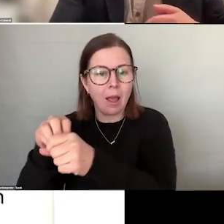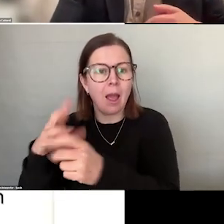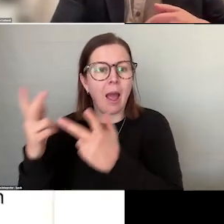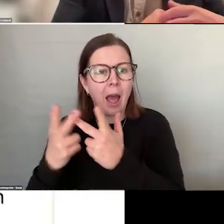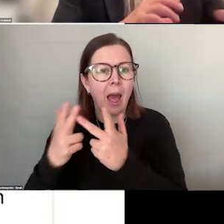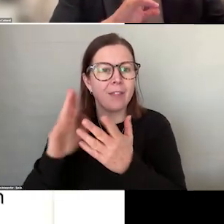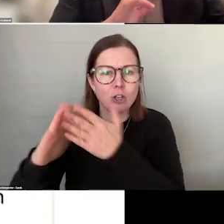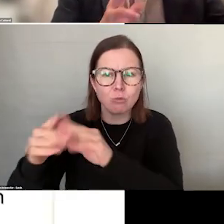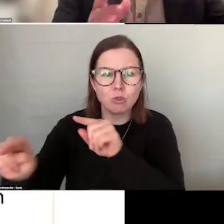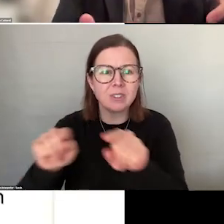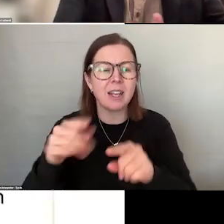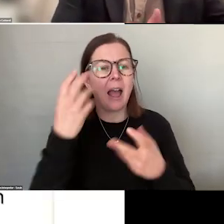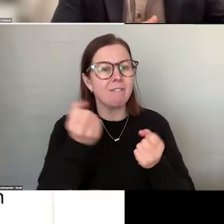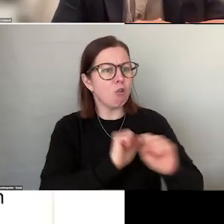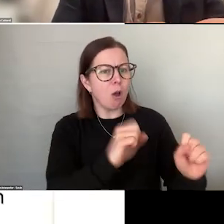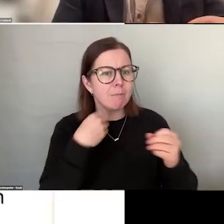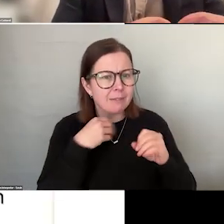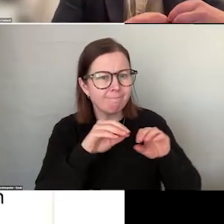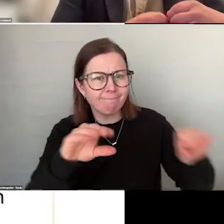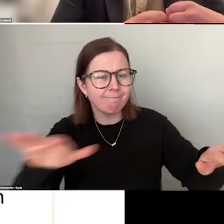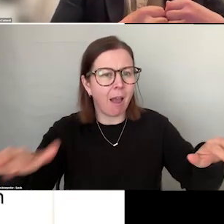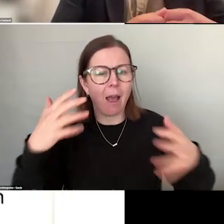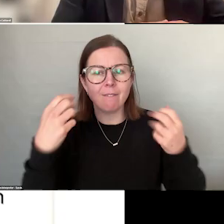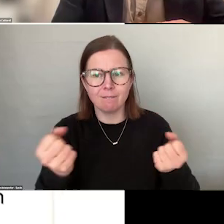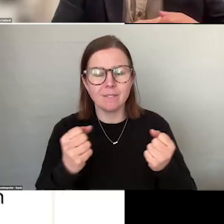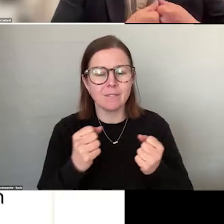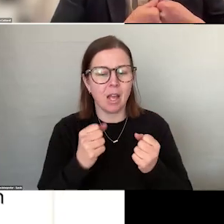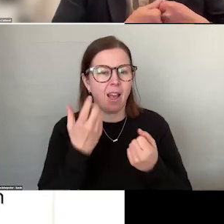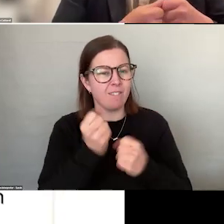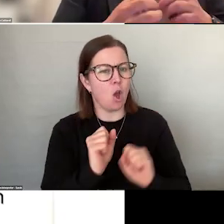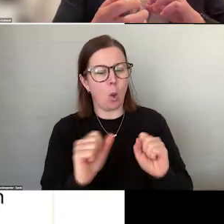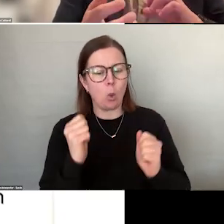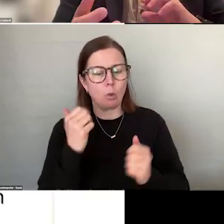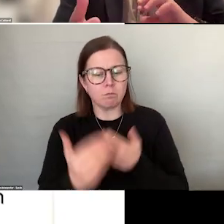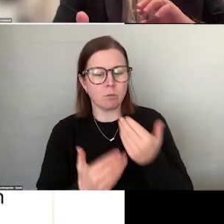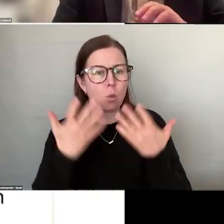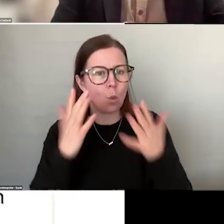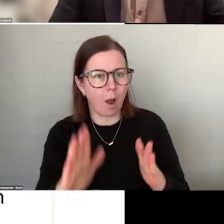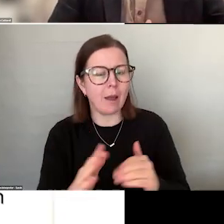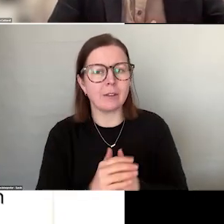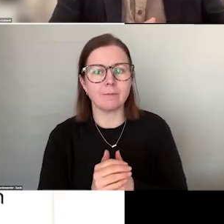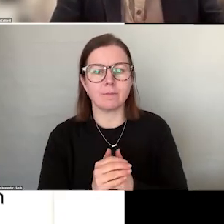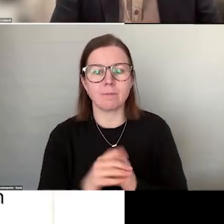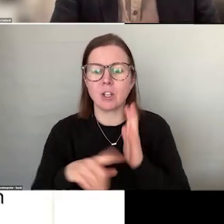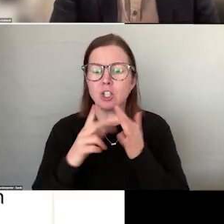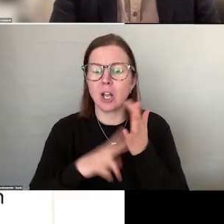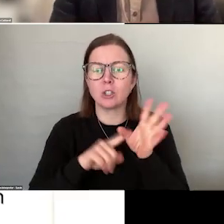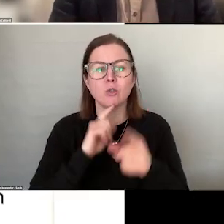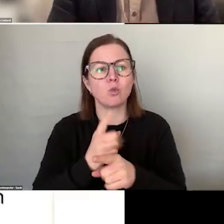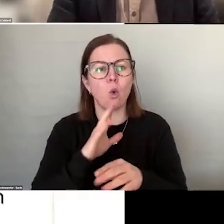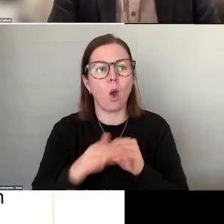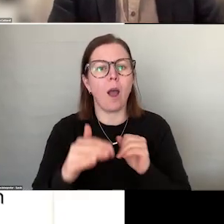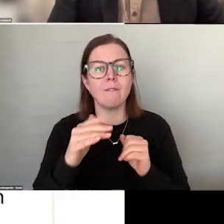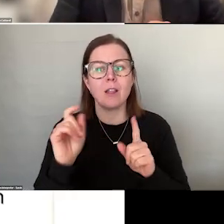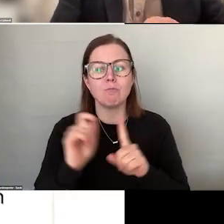are in their own businesses. How are their activities all coordinated? Jenny talked about the Primary Care